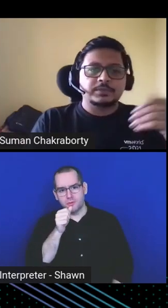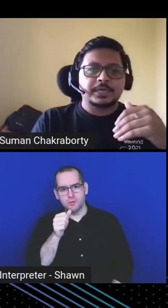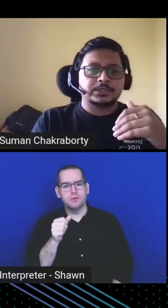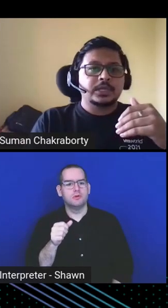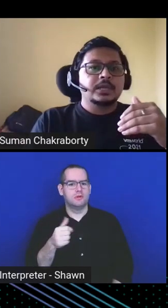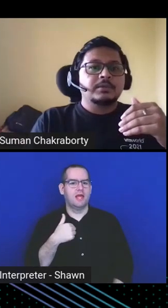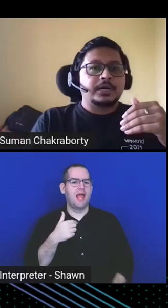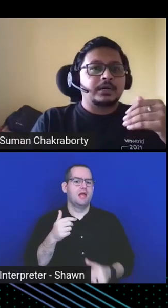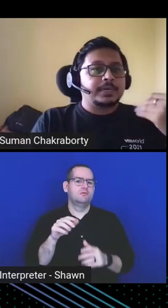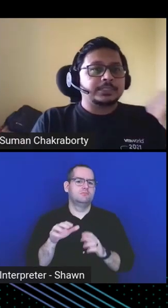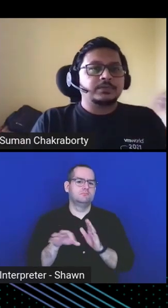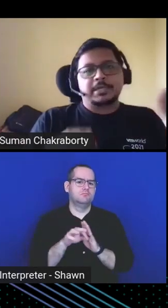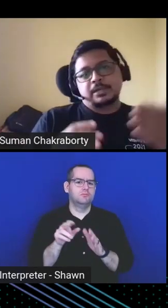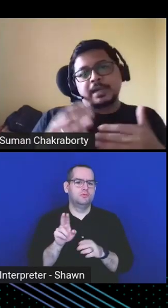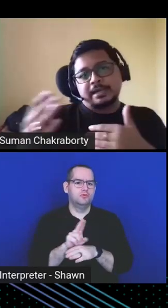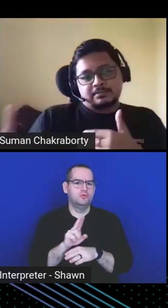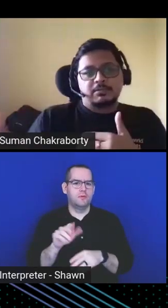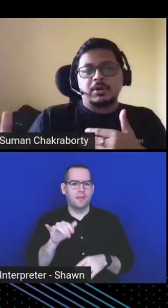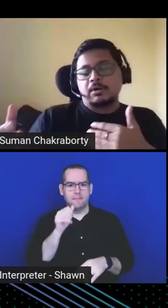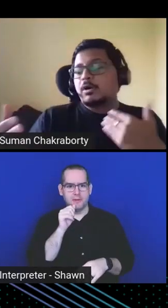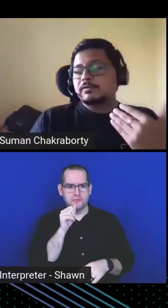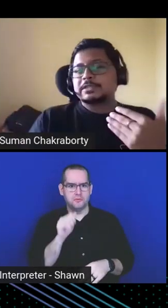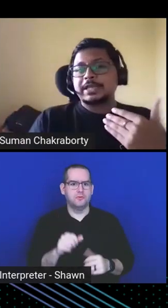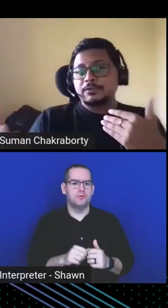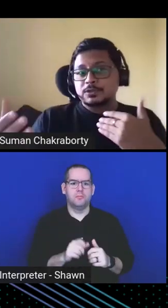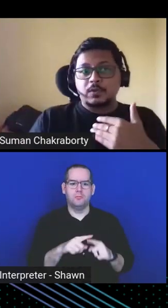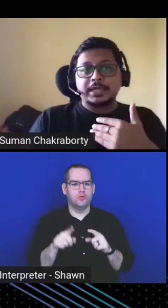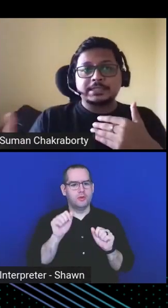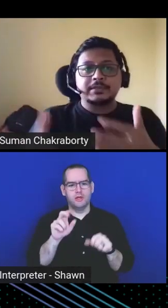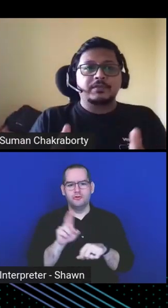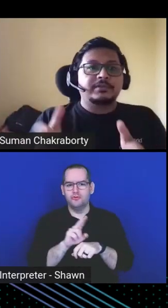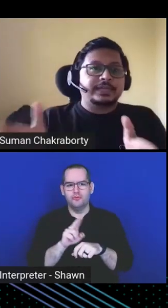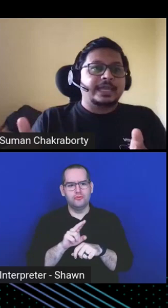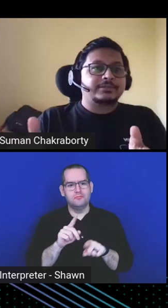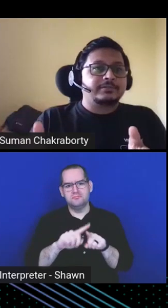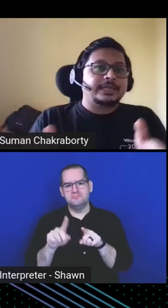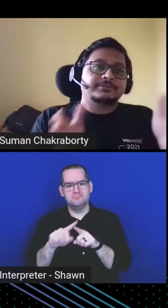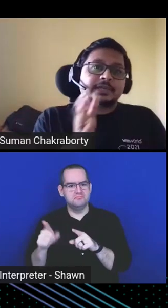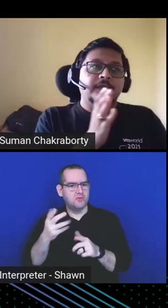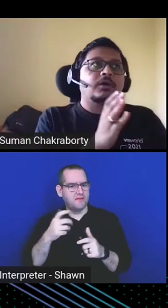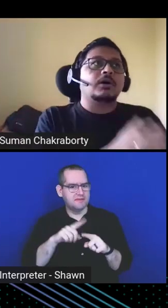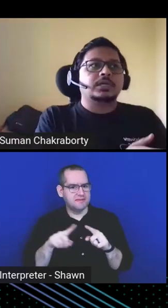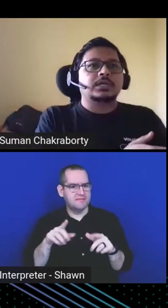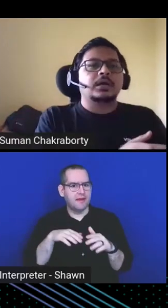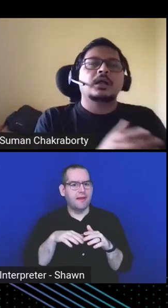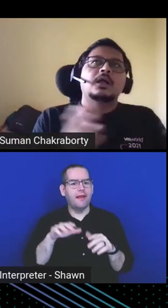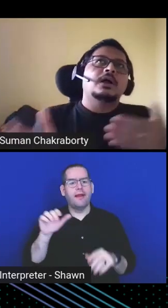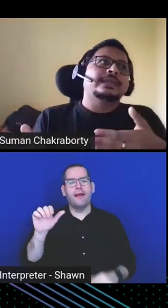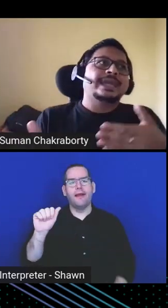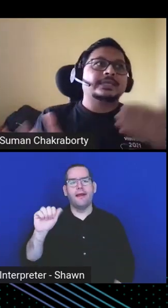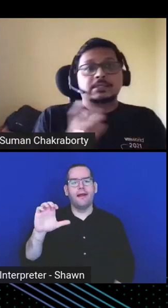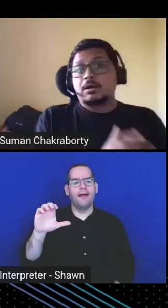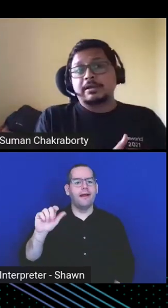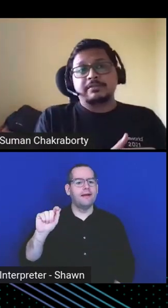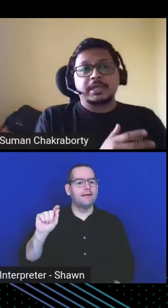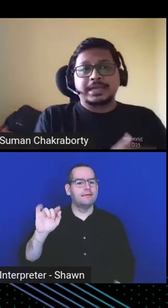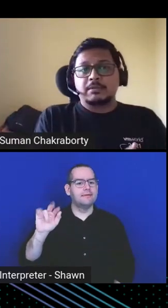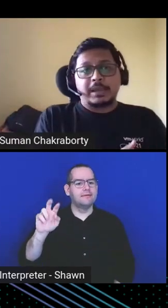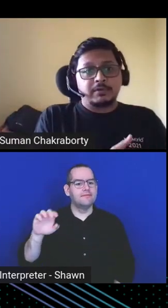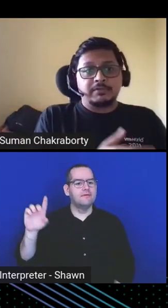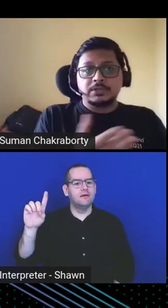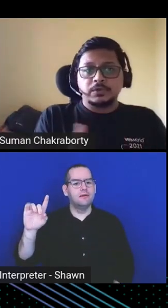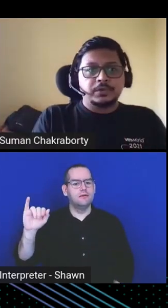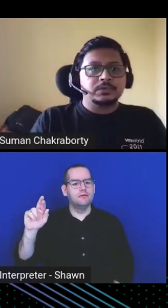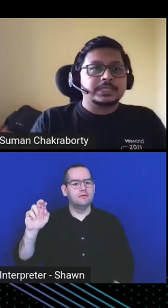to use the password, but you can obviously use OIDC if you have any Active Directory, Okta, Dex, or even